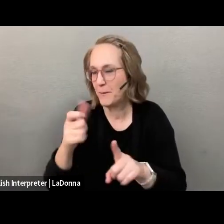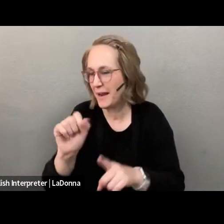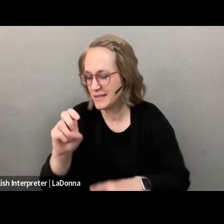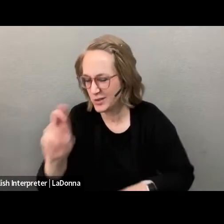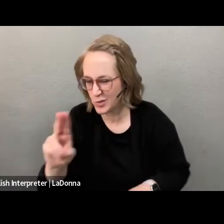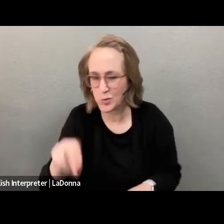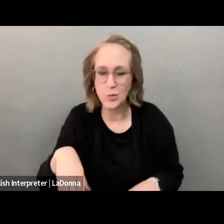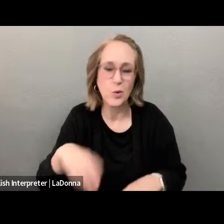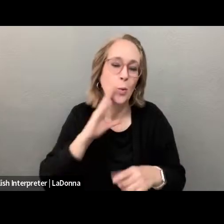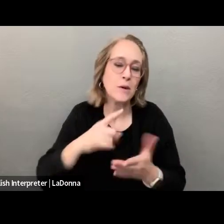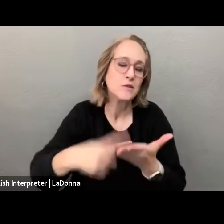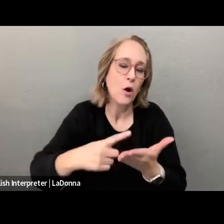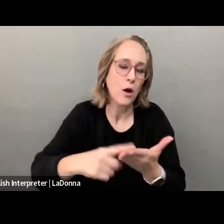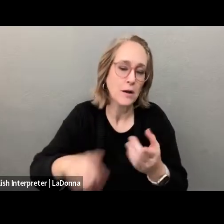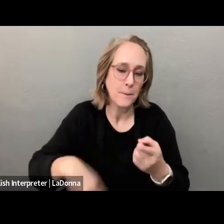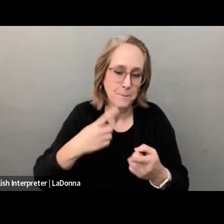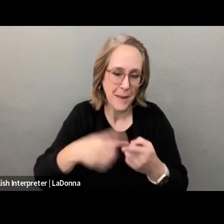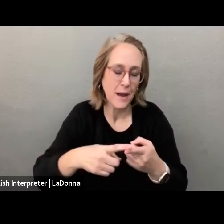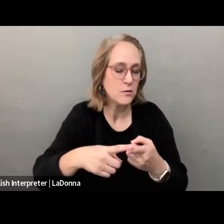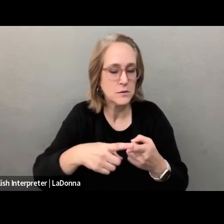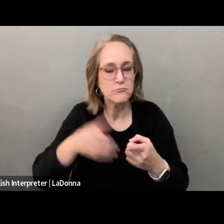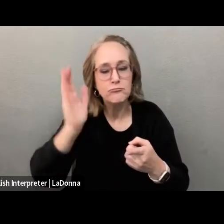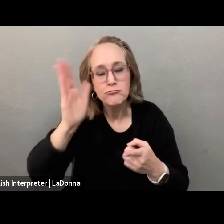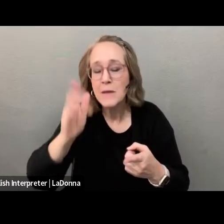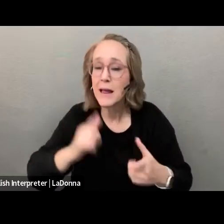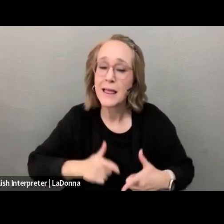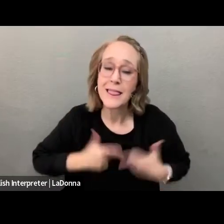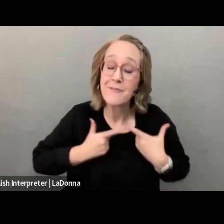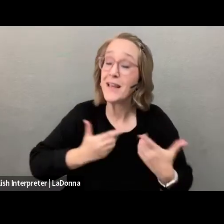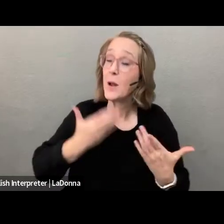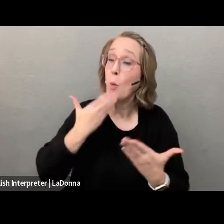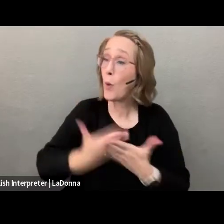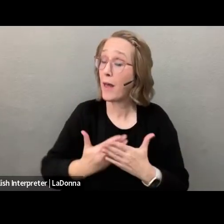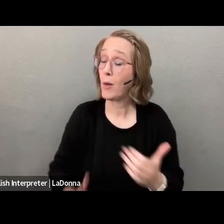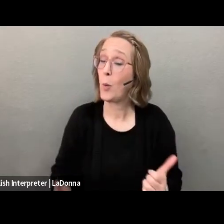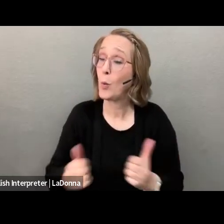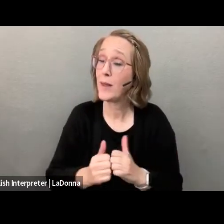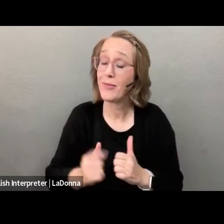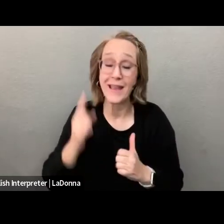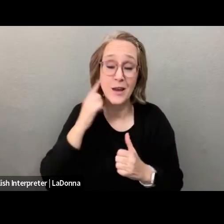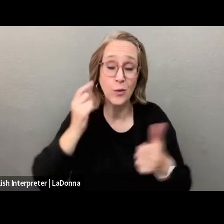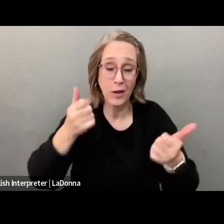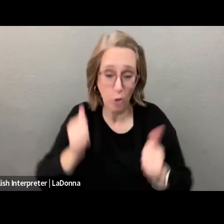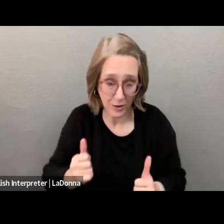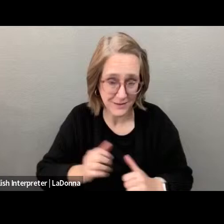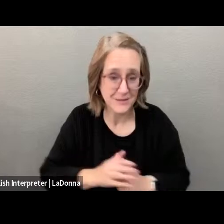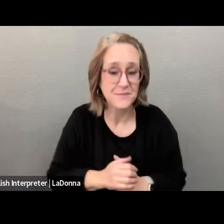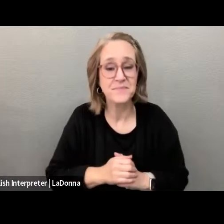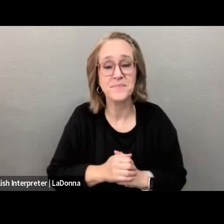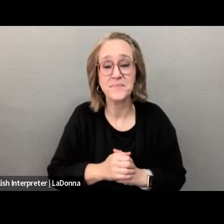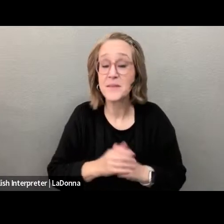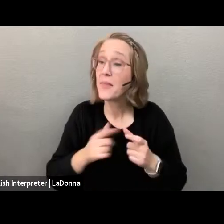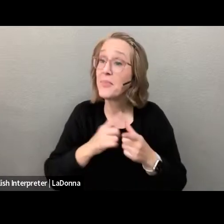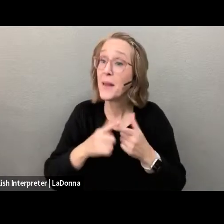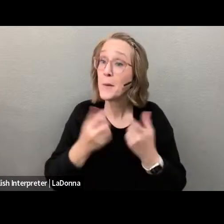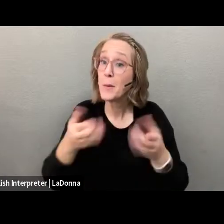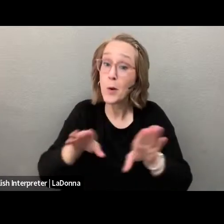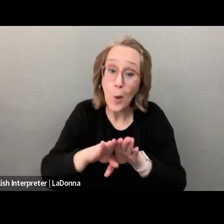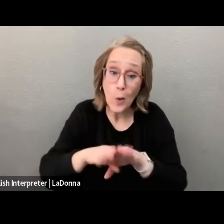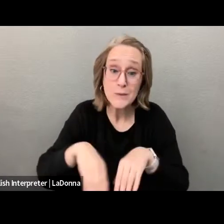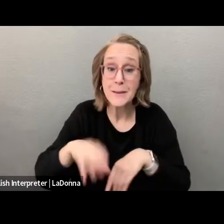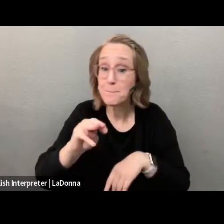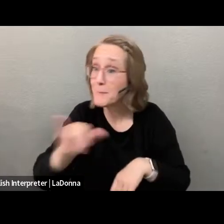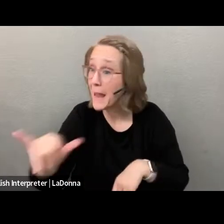out the season with Amanda Luker from the Association of Commuter Transportation. She's going to talk